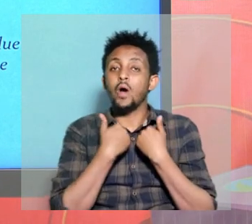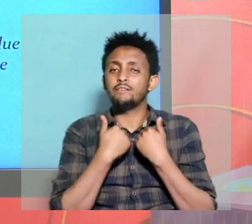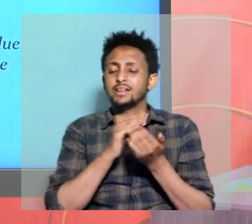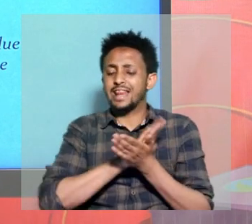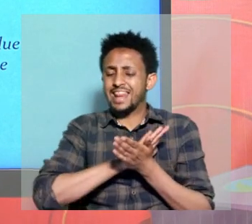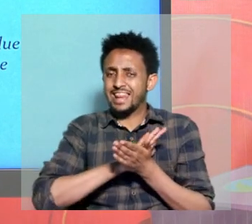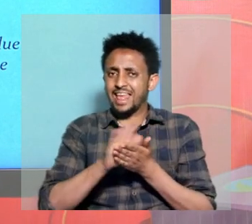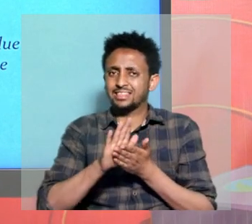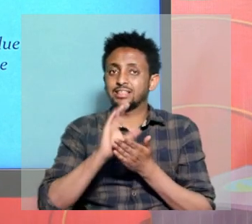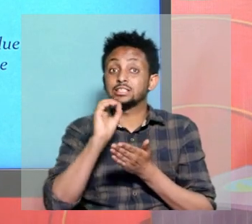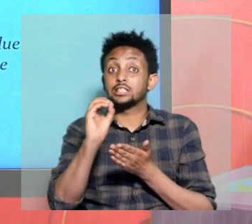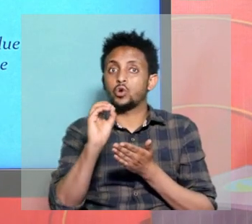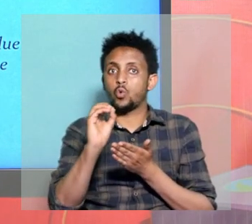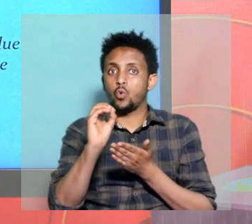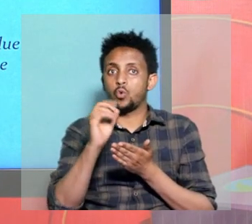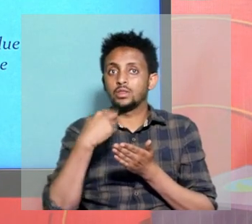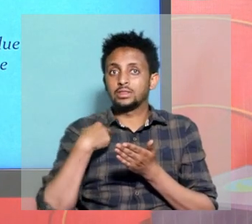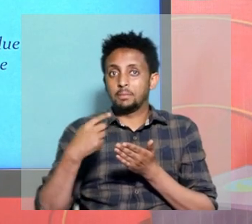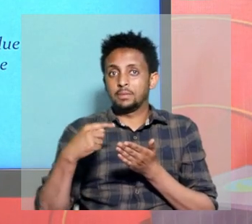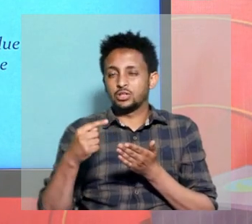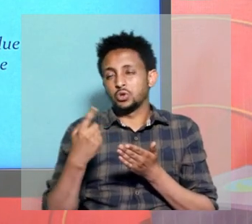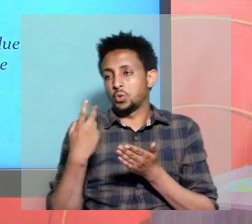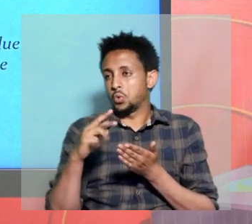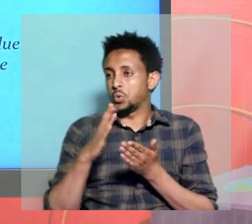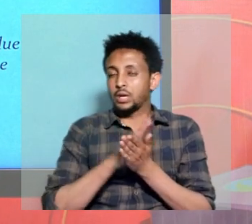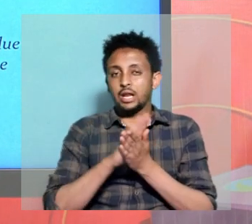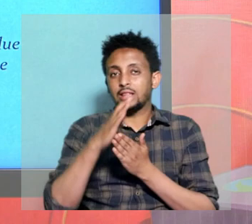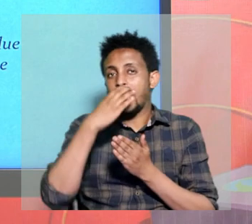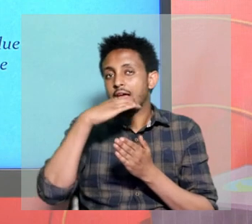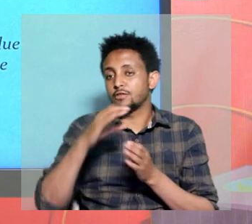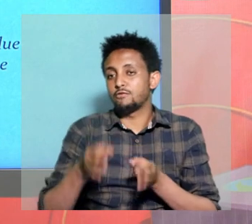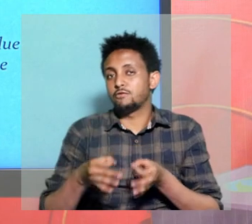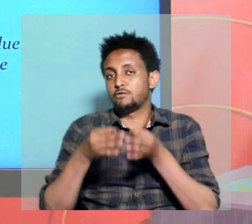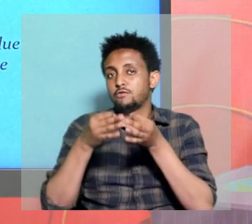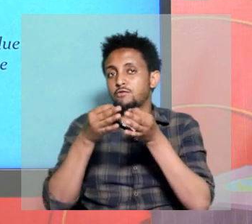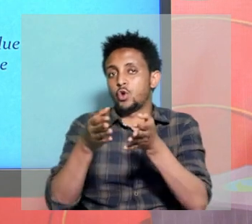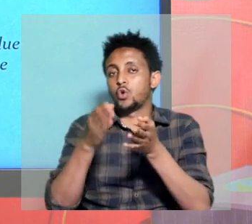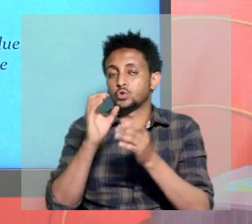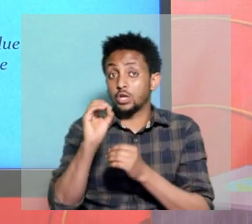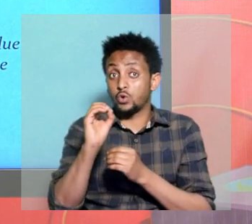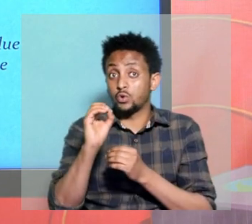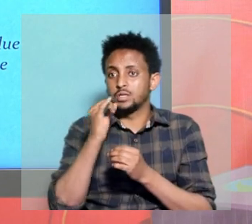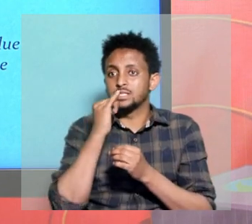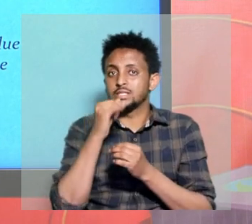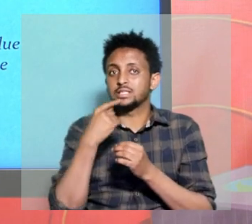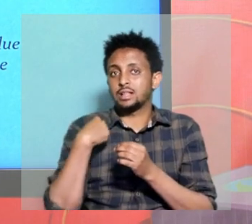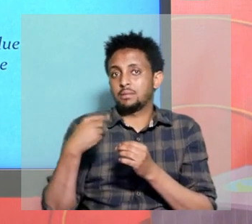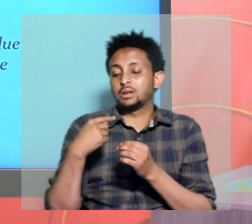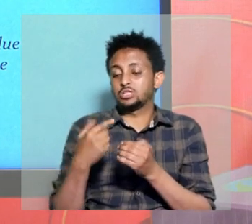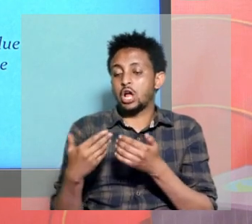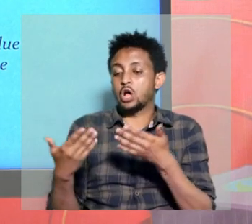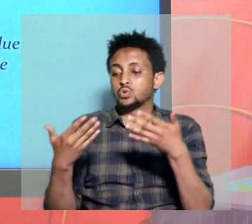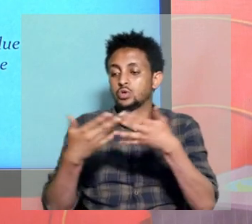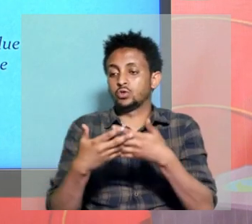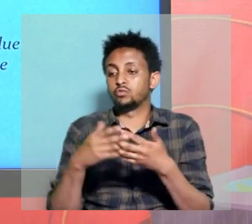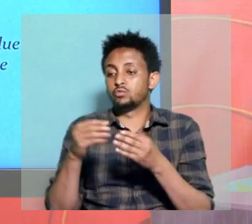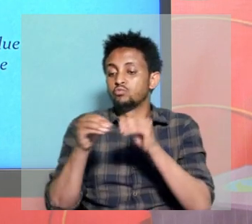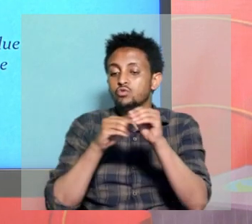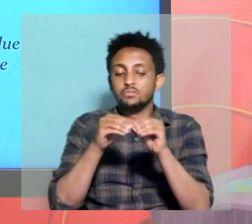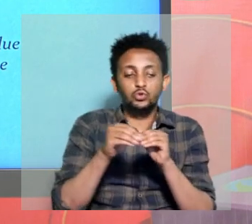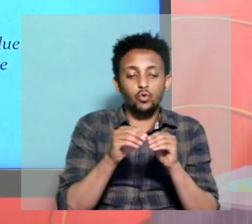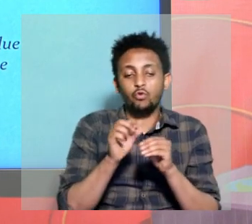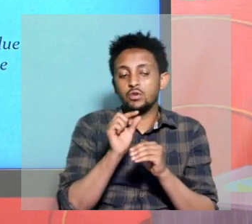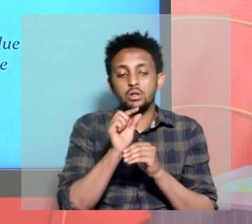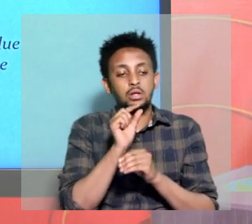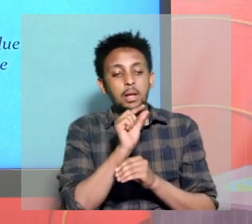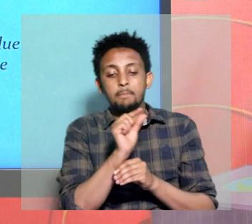net zero temperature or net heat flow is zero, since temperature is associated with that of movement of